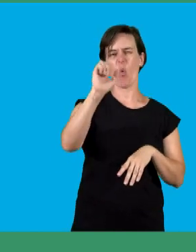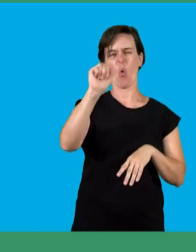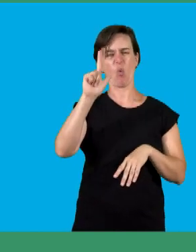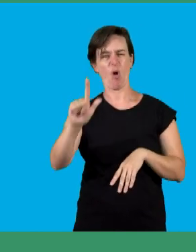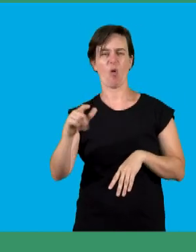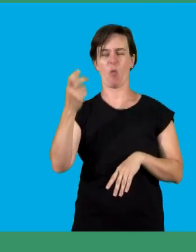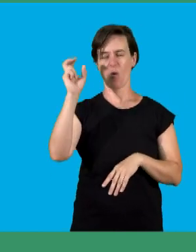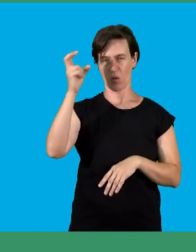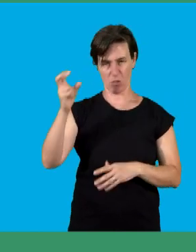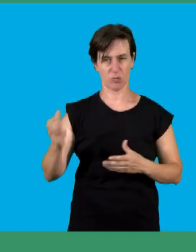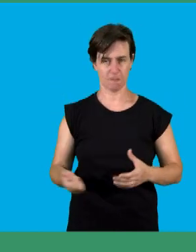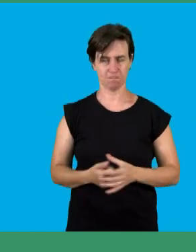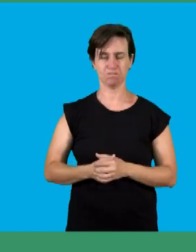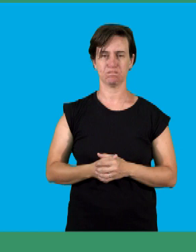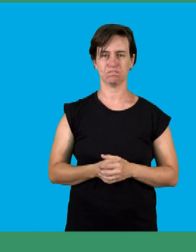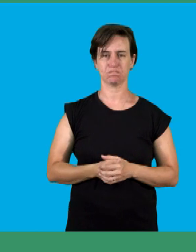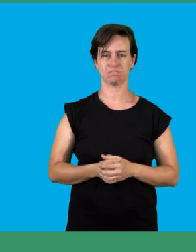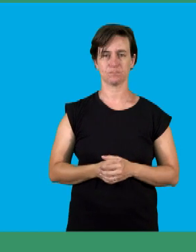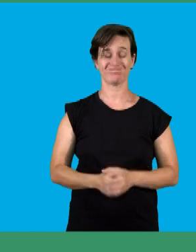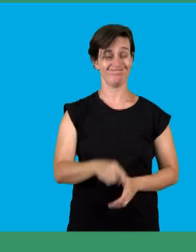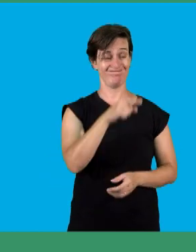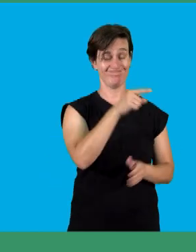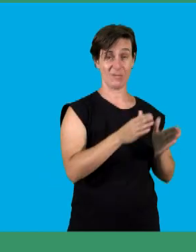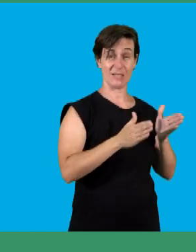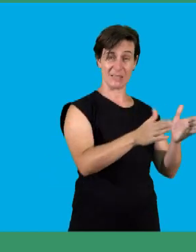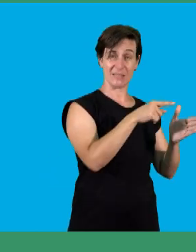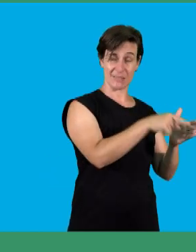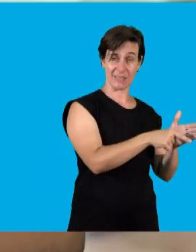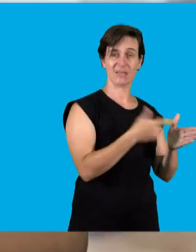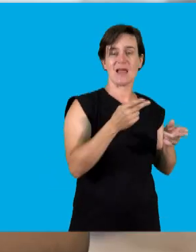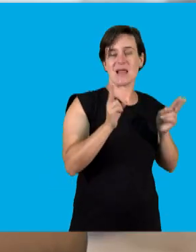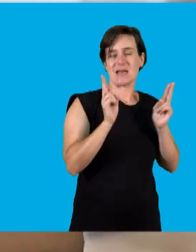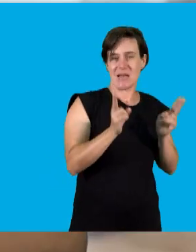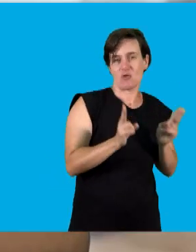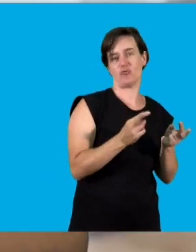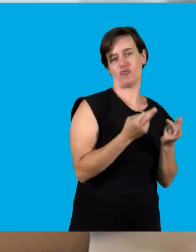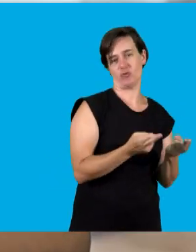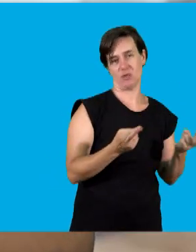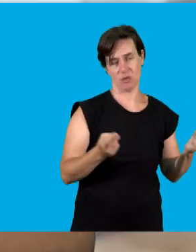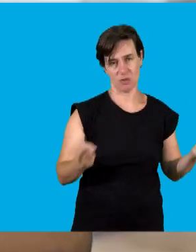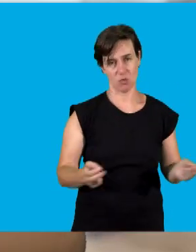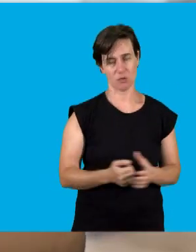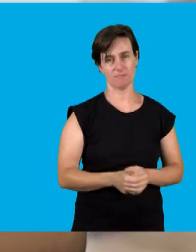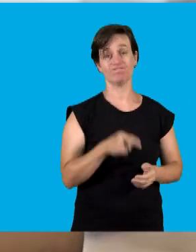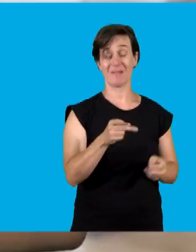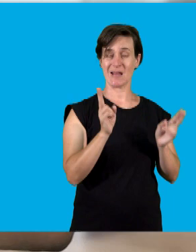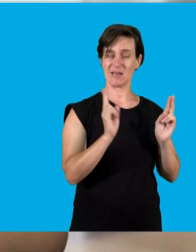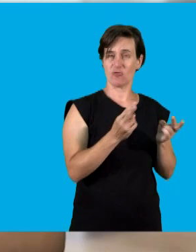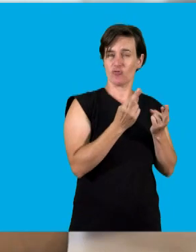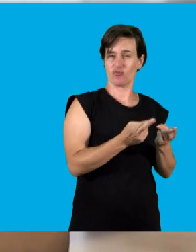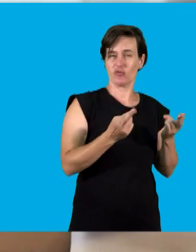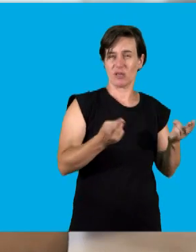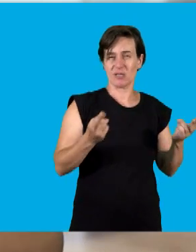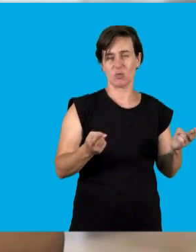and gold. So what we find in the primary sector has to do with the natural resources, and those